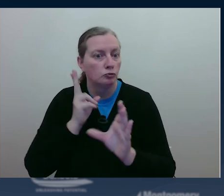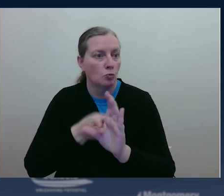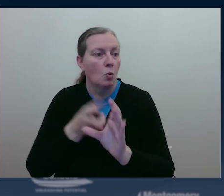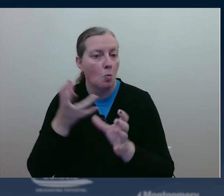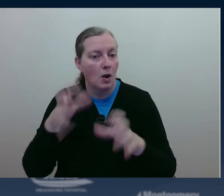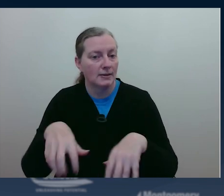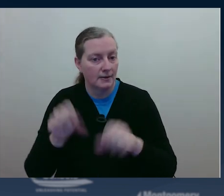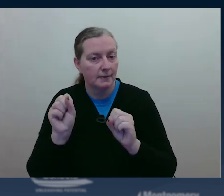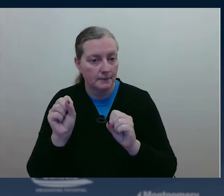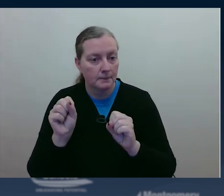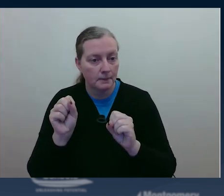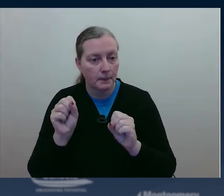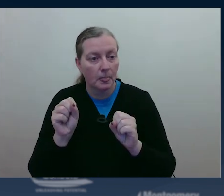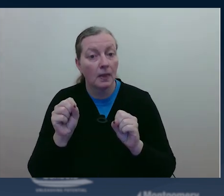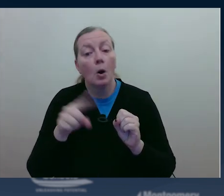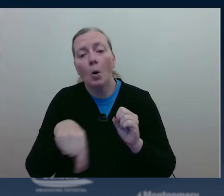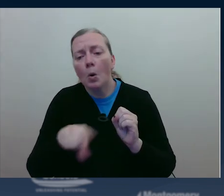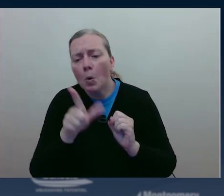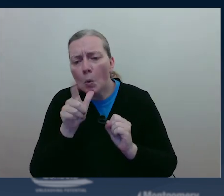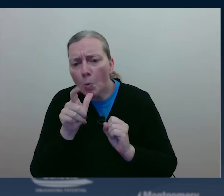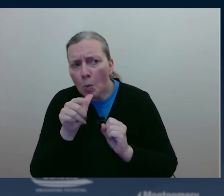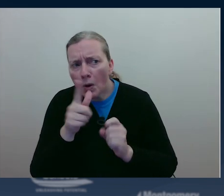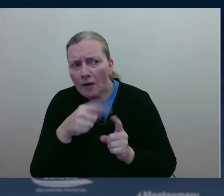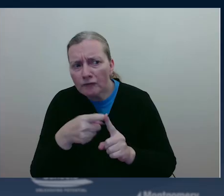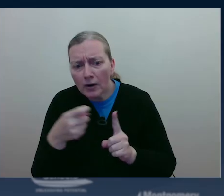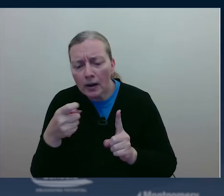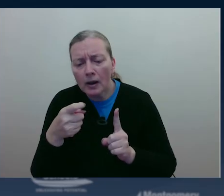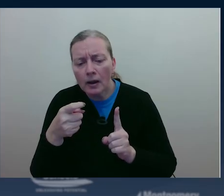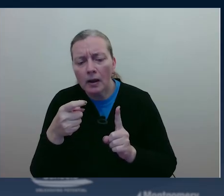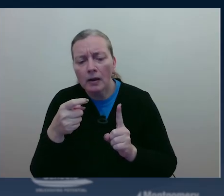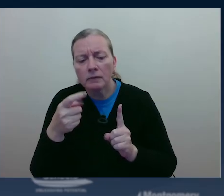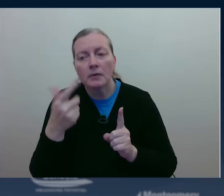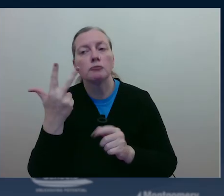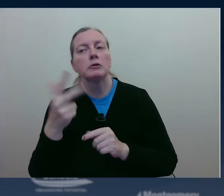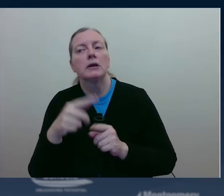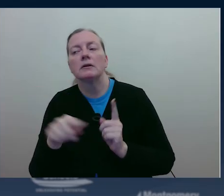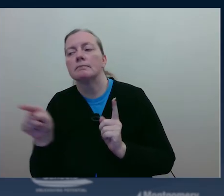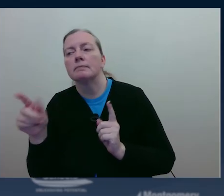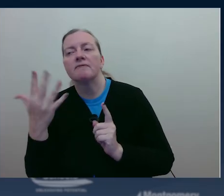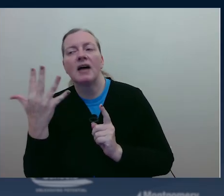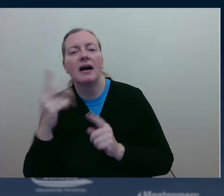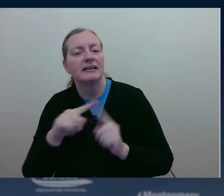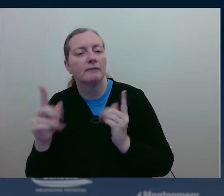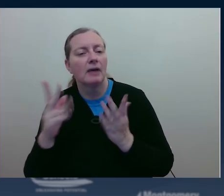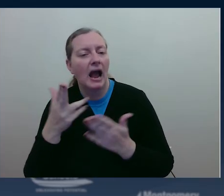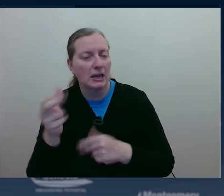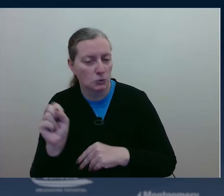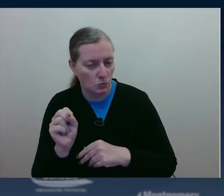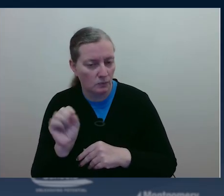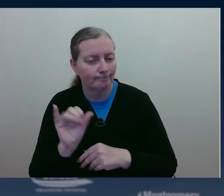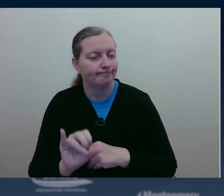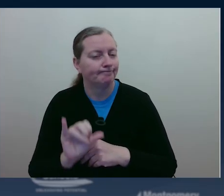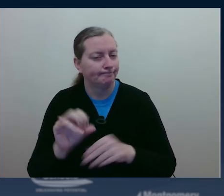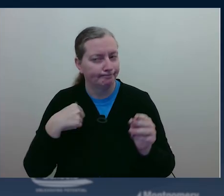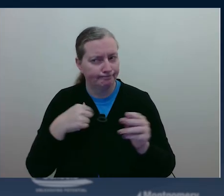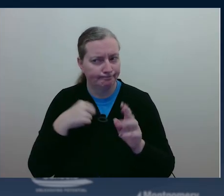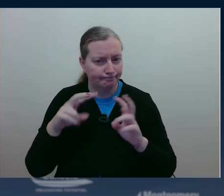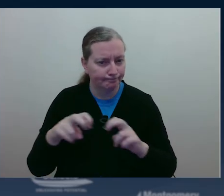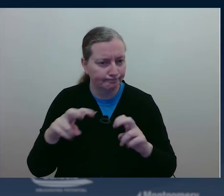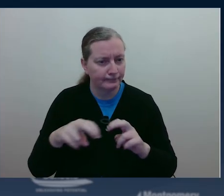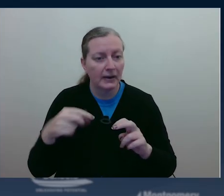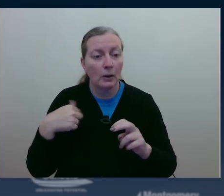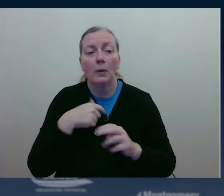who come from 3 to 5 high schools. When we also assess some of our longest standing programs and their central